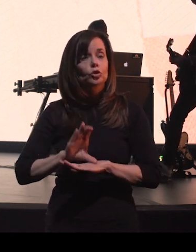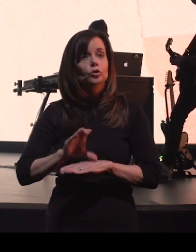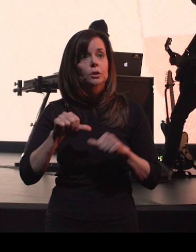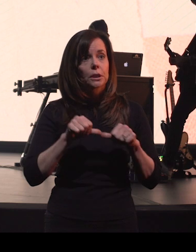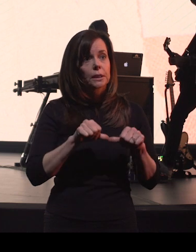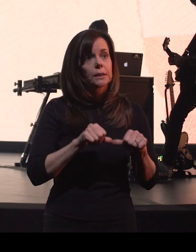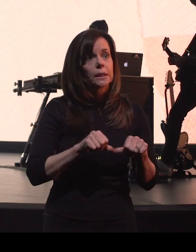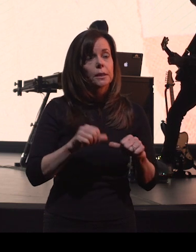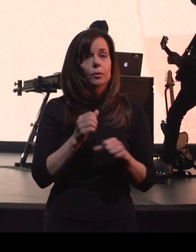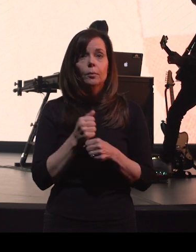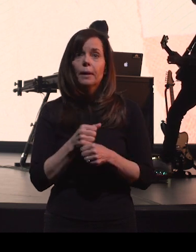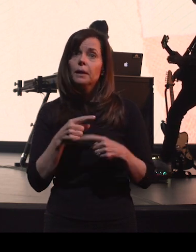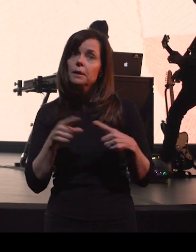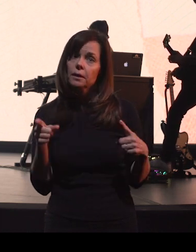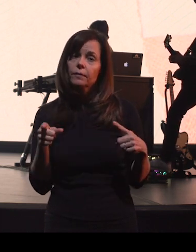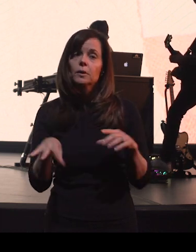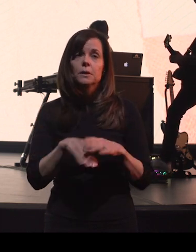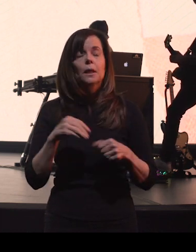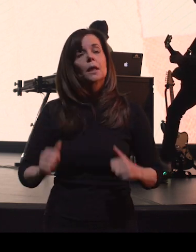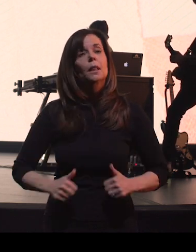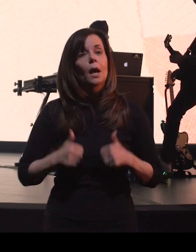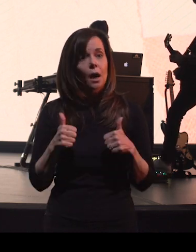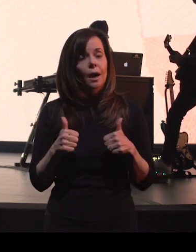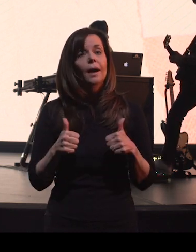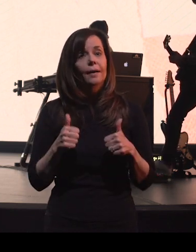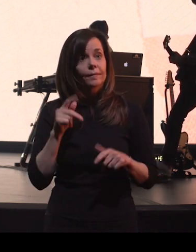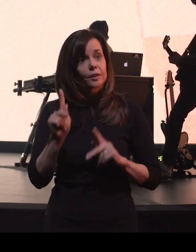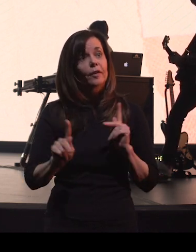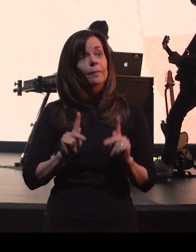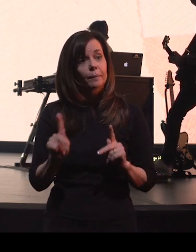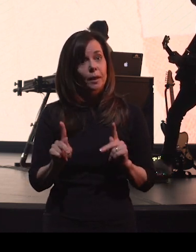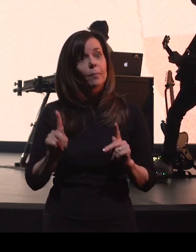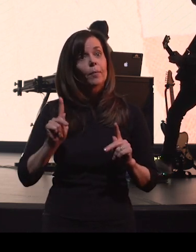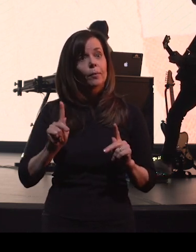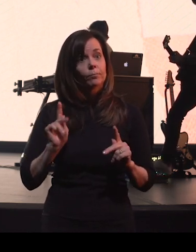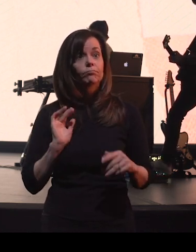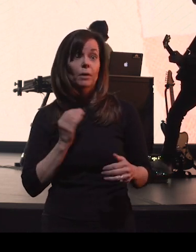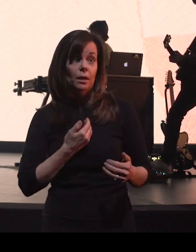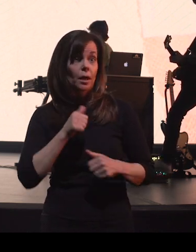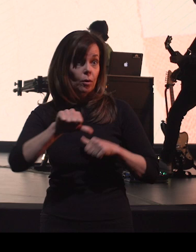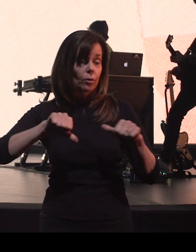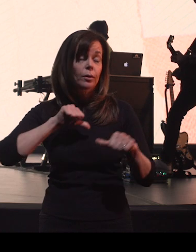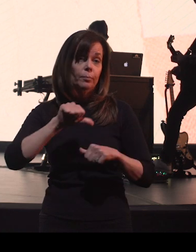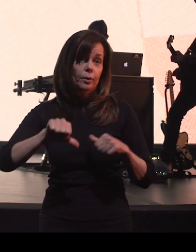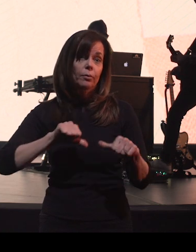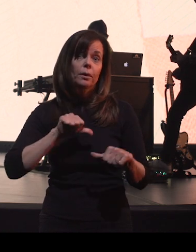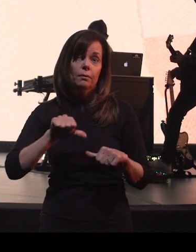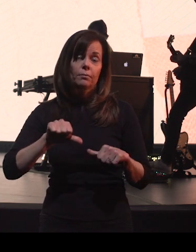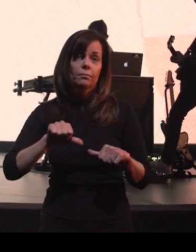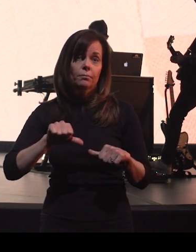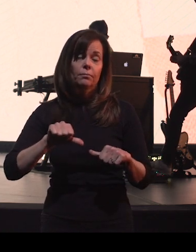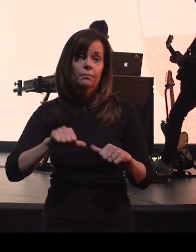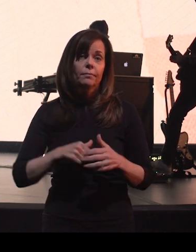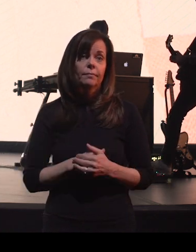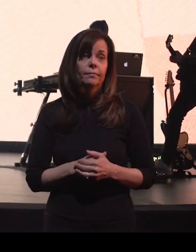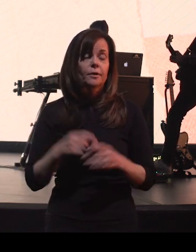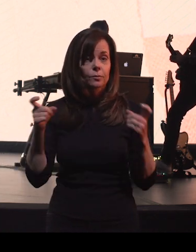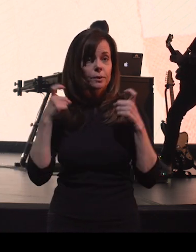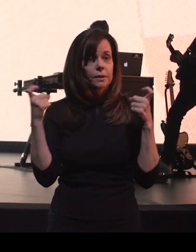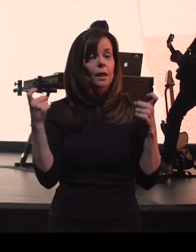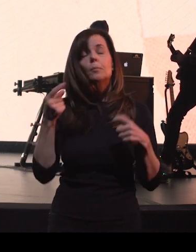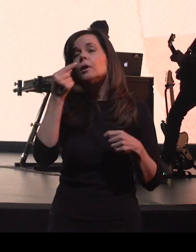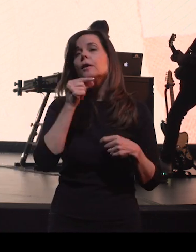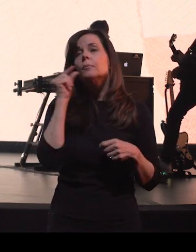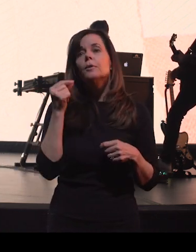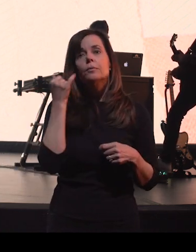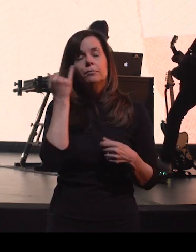make a difference in the lives of people in this community, in your lives. So as we celebrate communion, for those of you that are